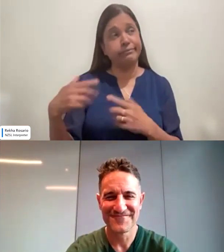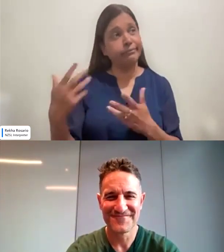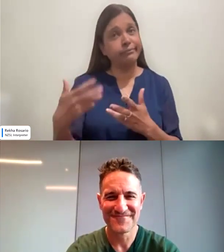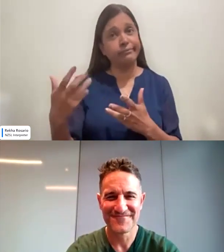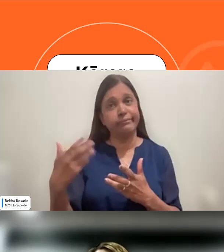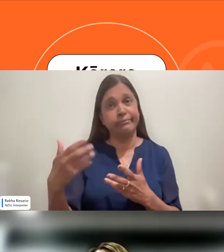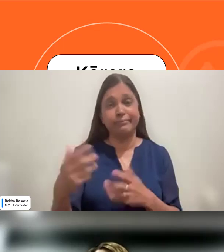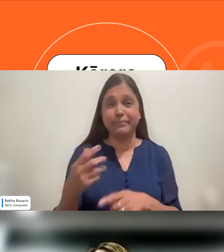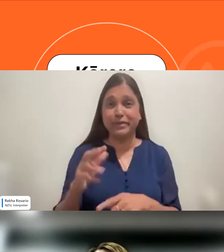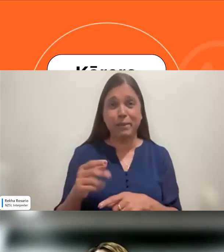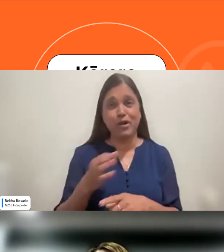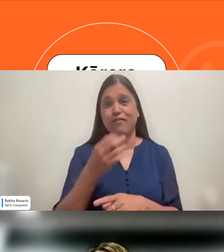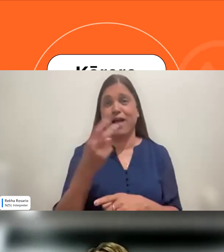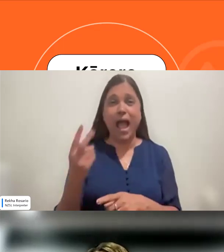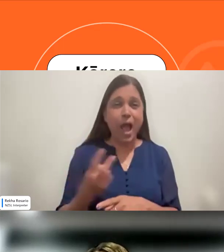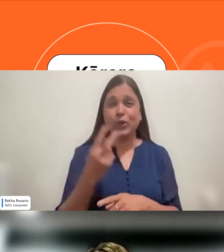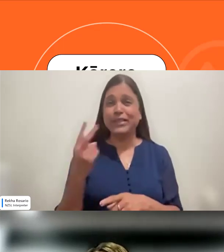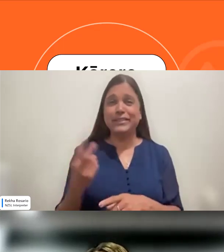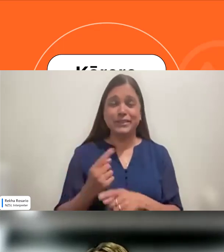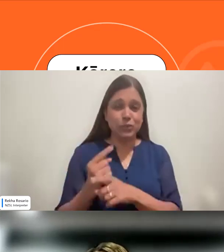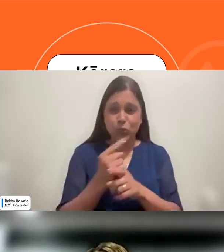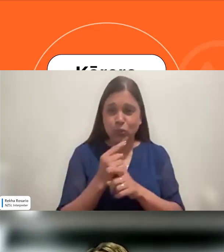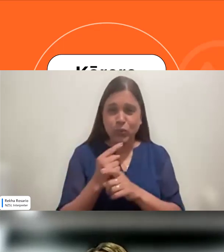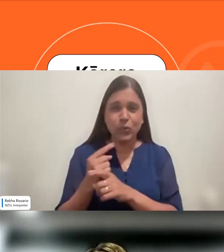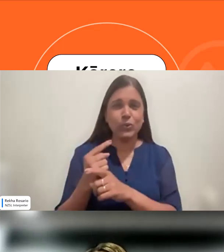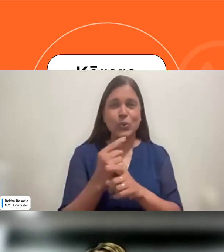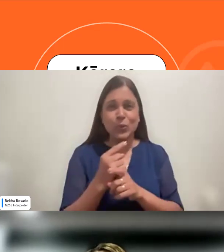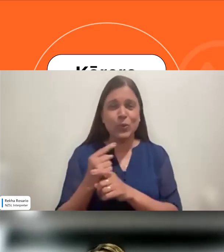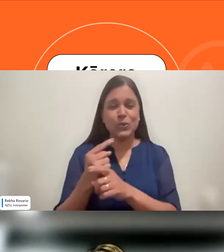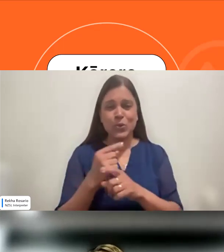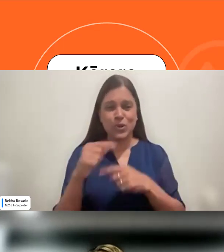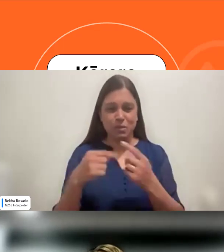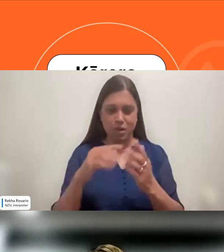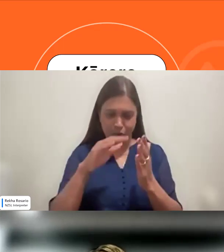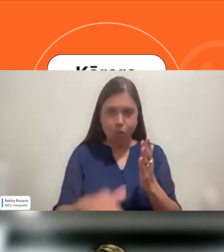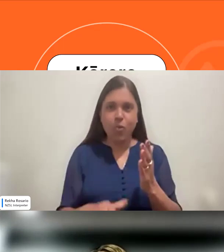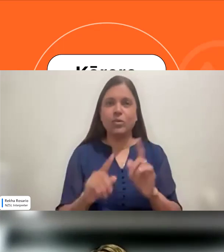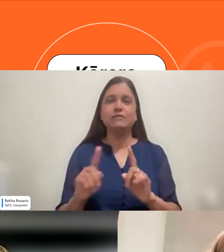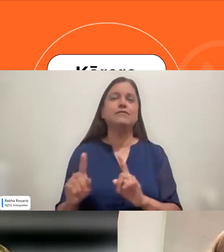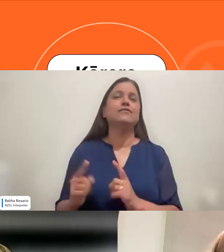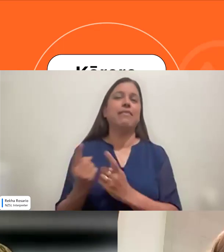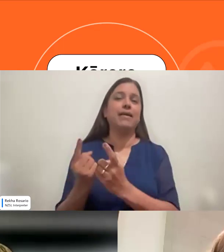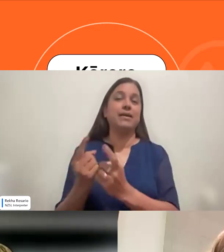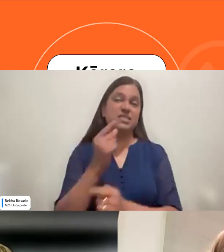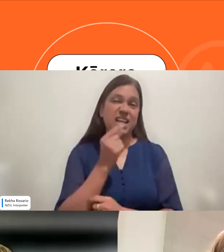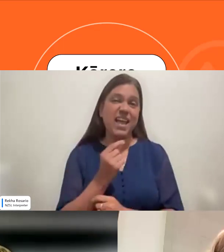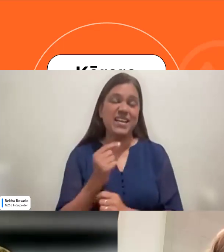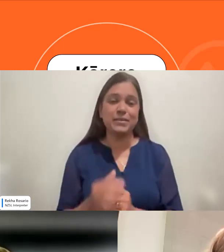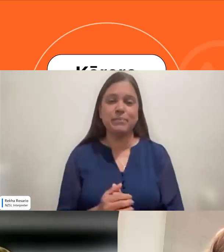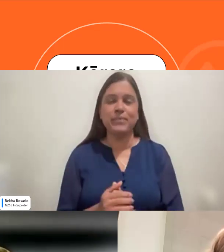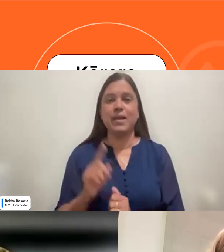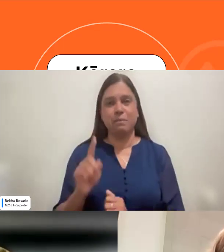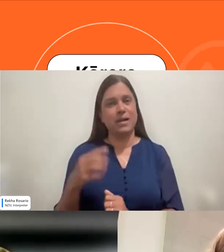another couple of hours and continue talking about all of these things, but we do